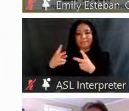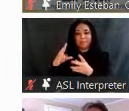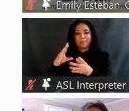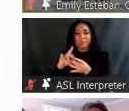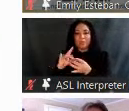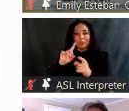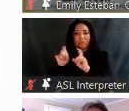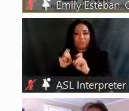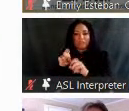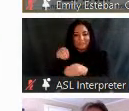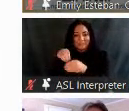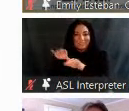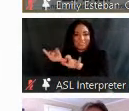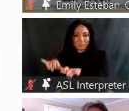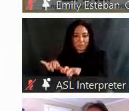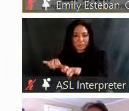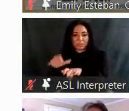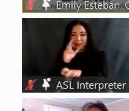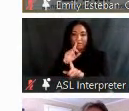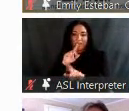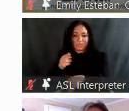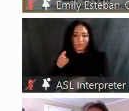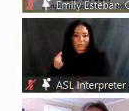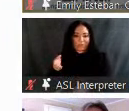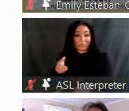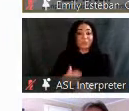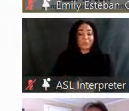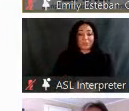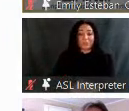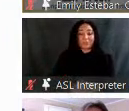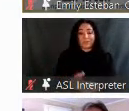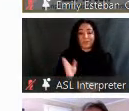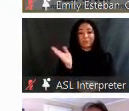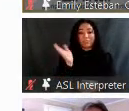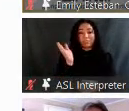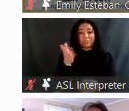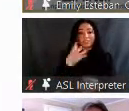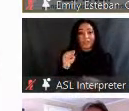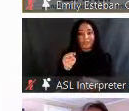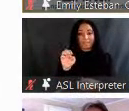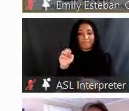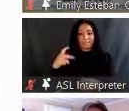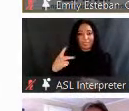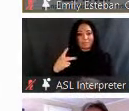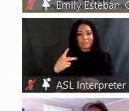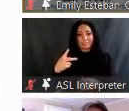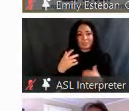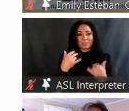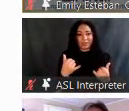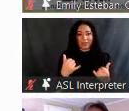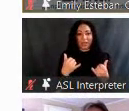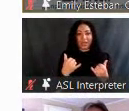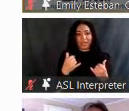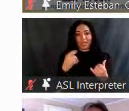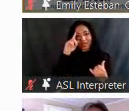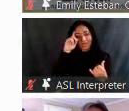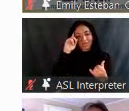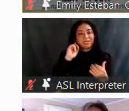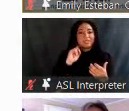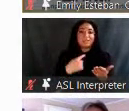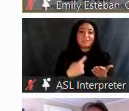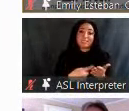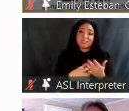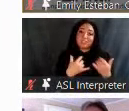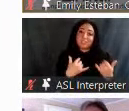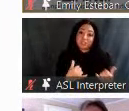can answer them there. The presentation and maps today specifically inform the guiding question, what is the current distribution